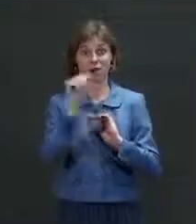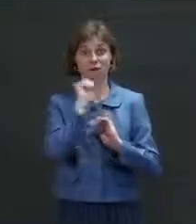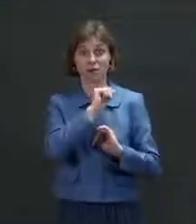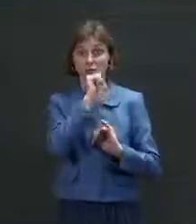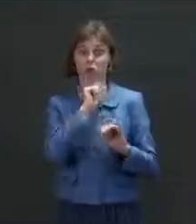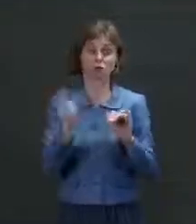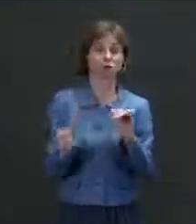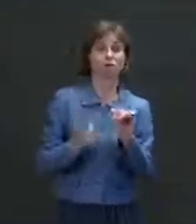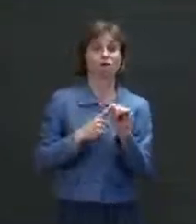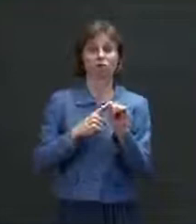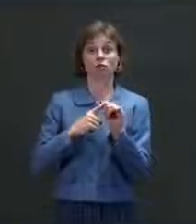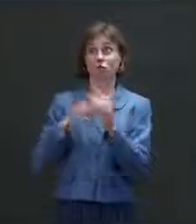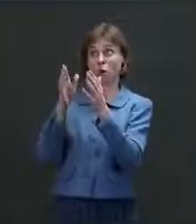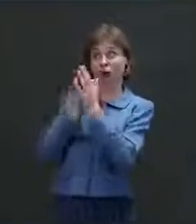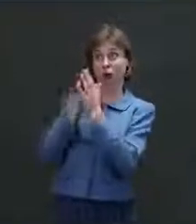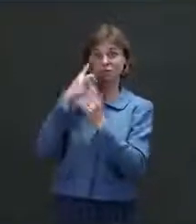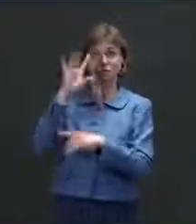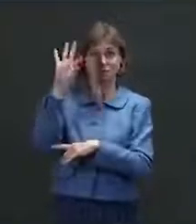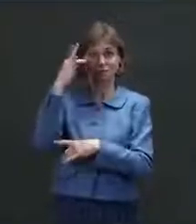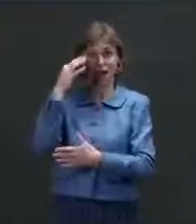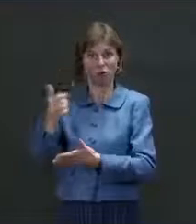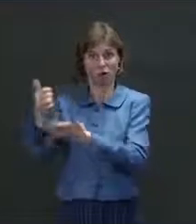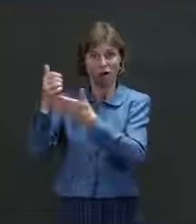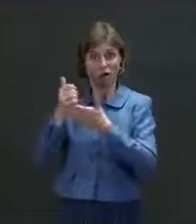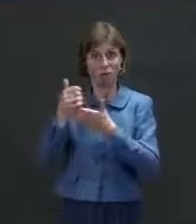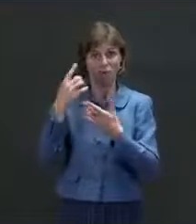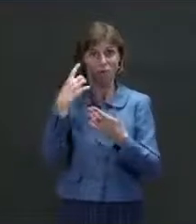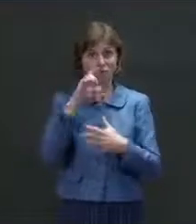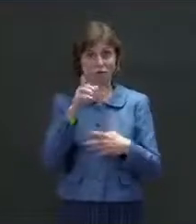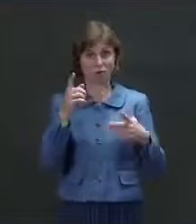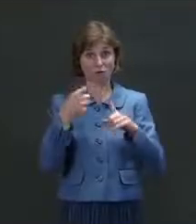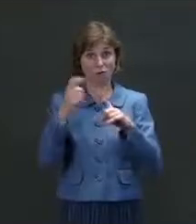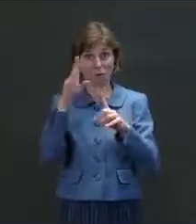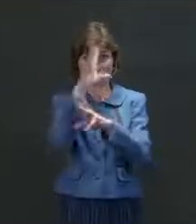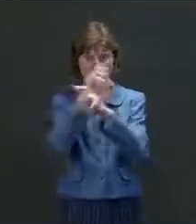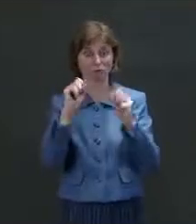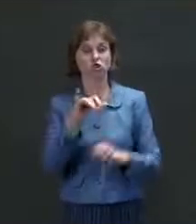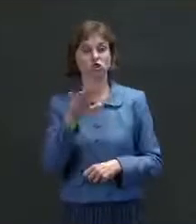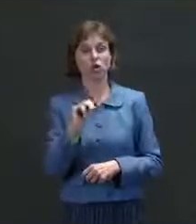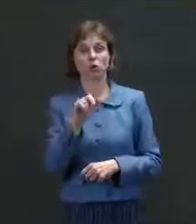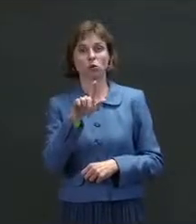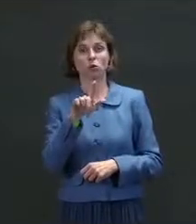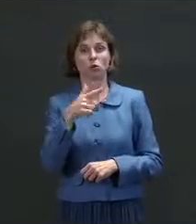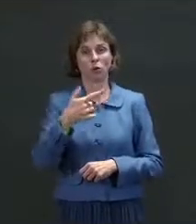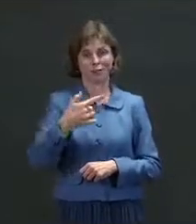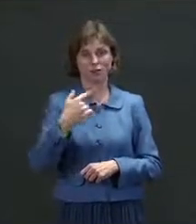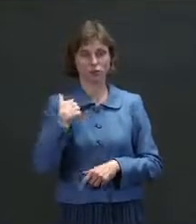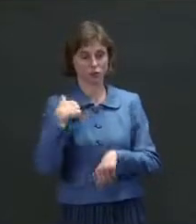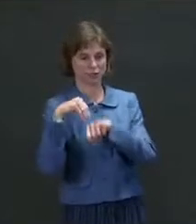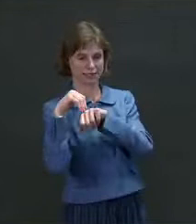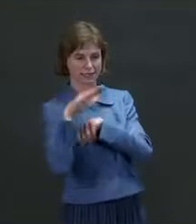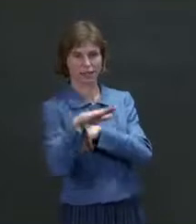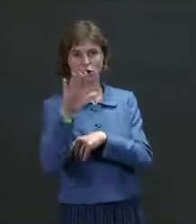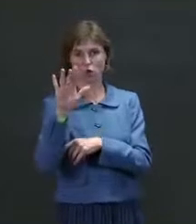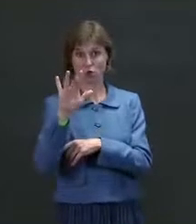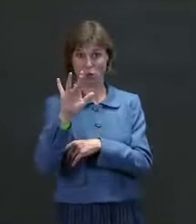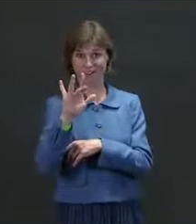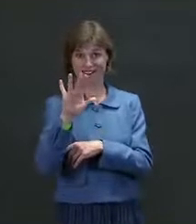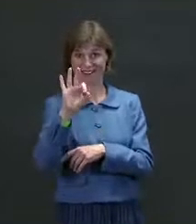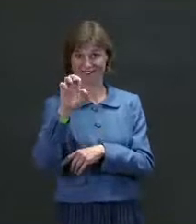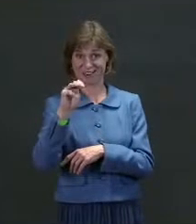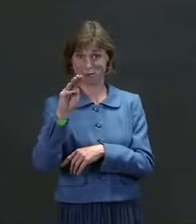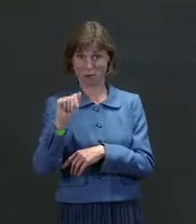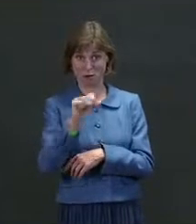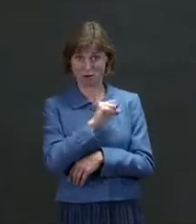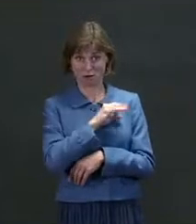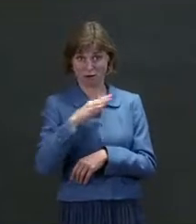from your administration. On January 21st, we decided to deploy 25 FEMA staff, including logistics